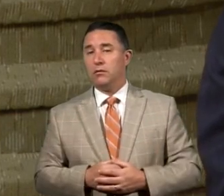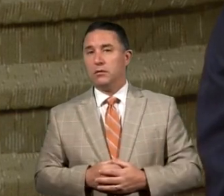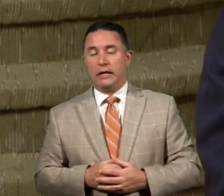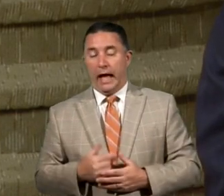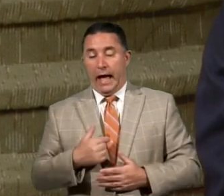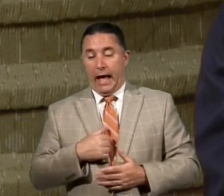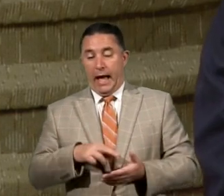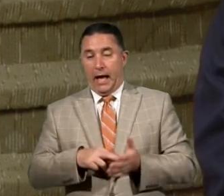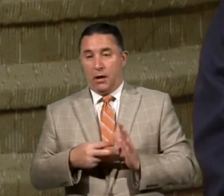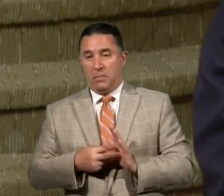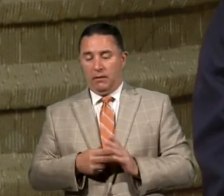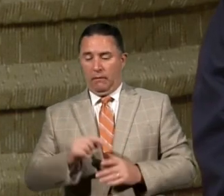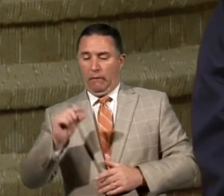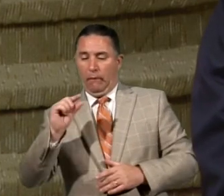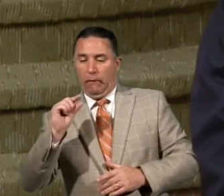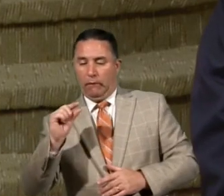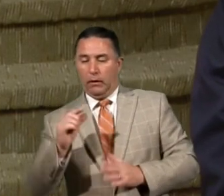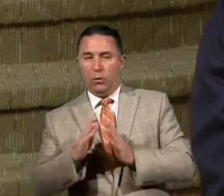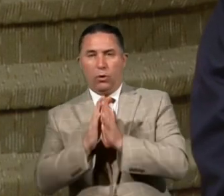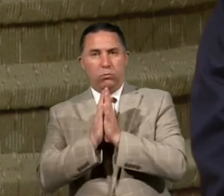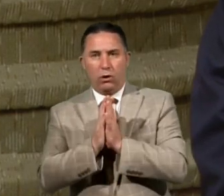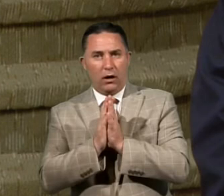Now, I don't mean just a little bit of prayer.